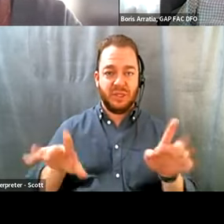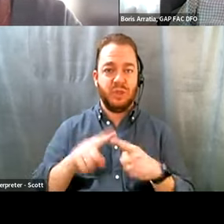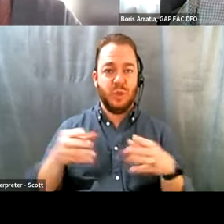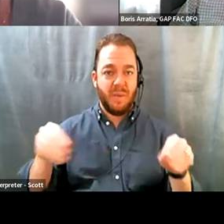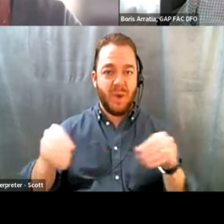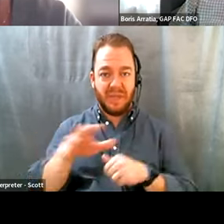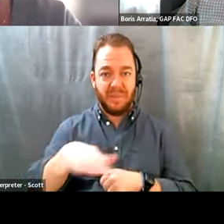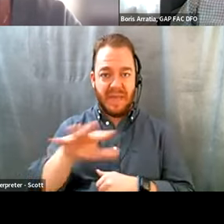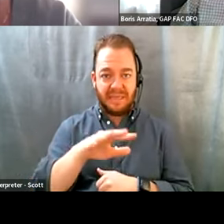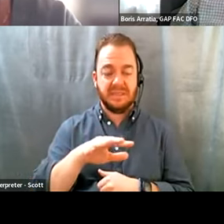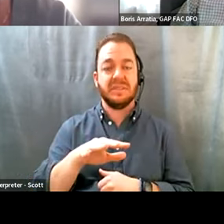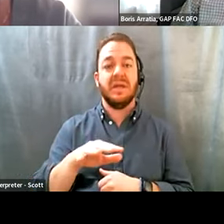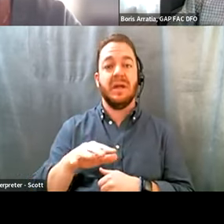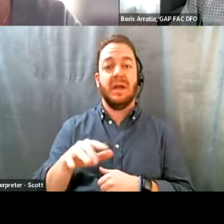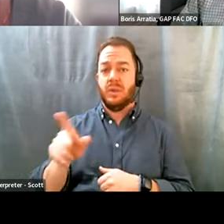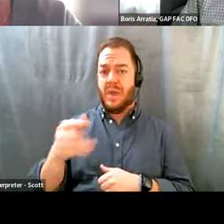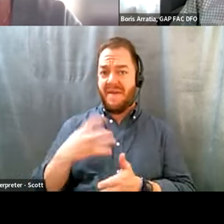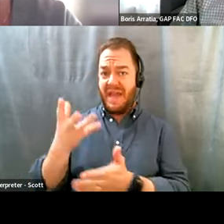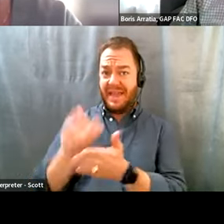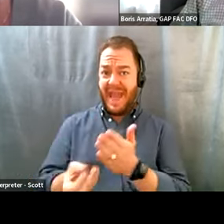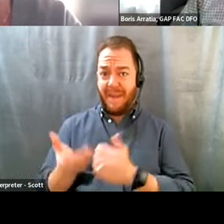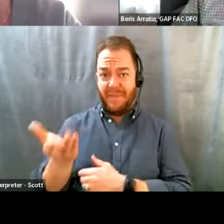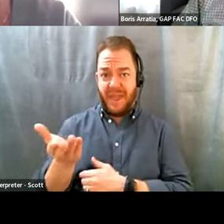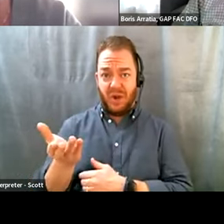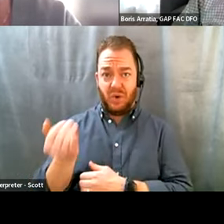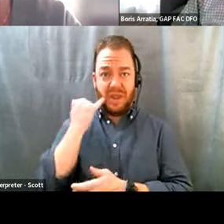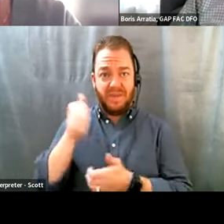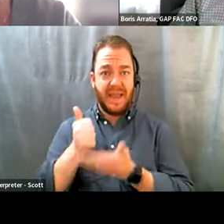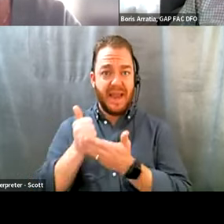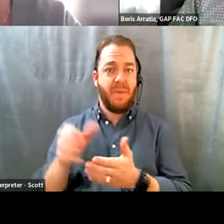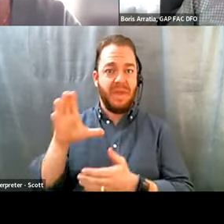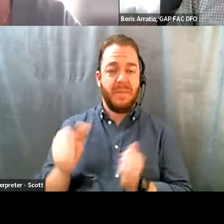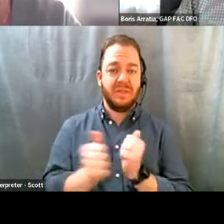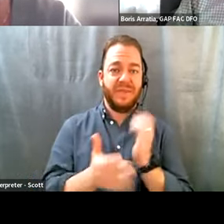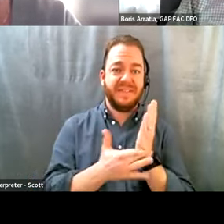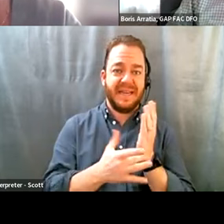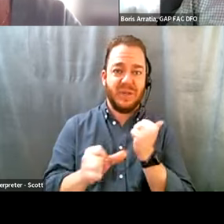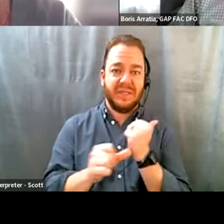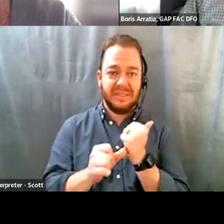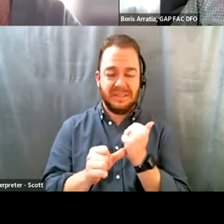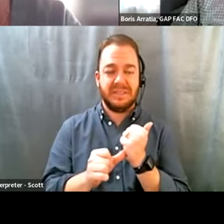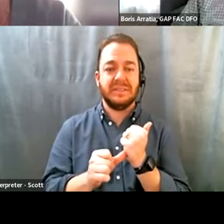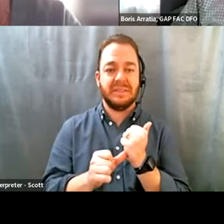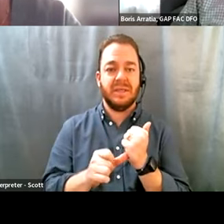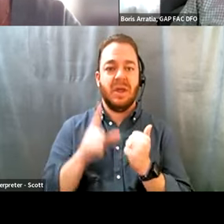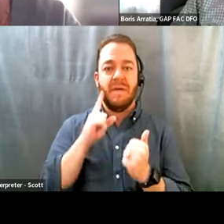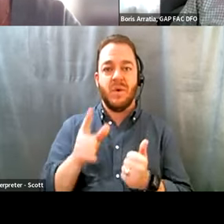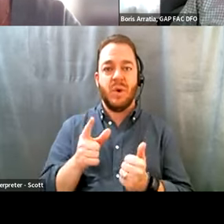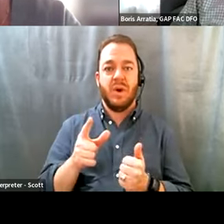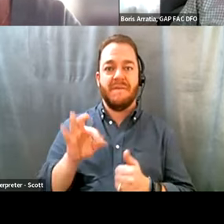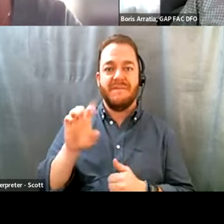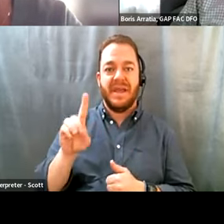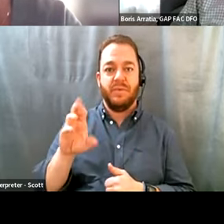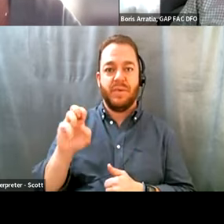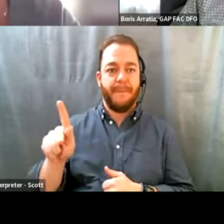But is there a gap there if they're able to help these companies with the technical assistance necessary to get FedRAMPed